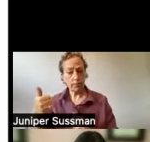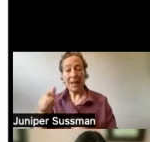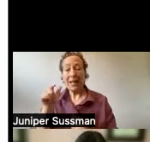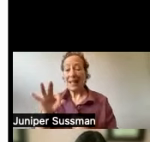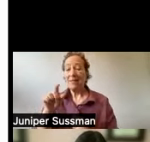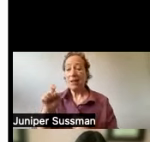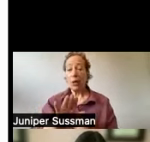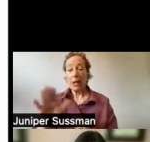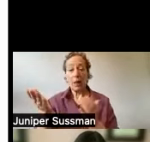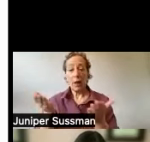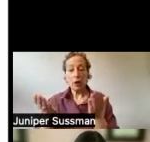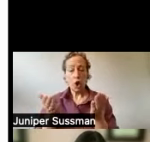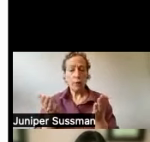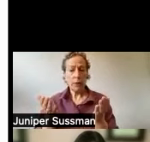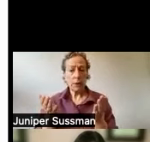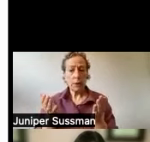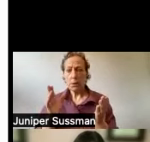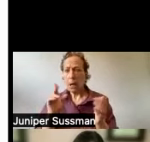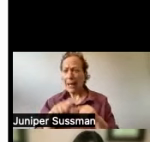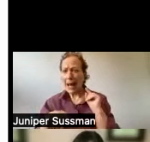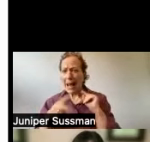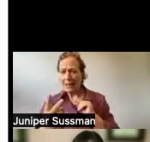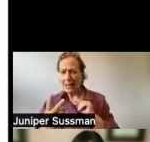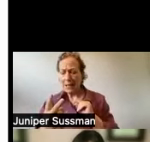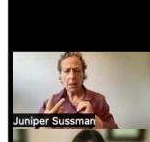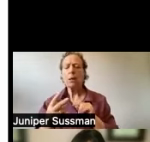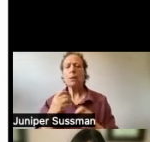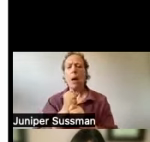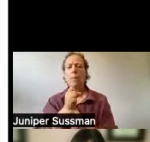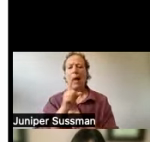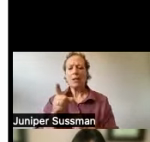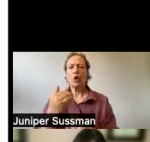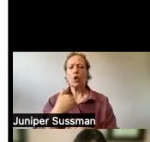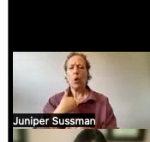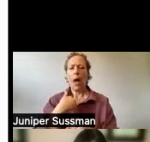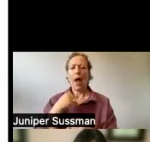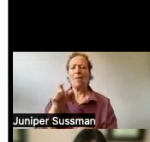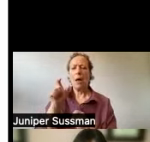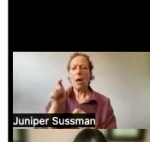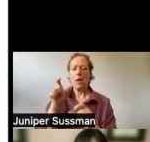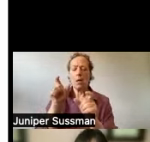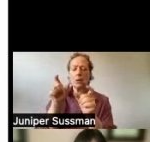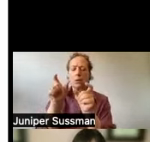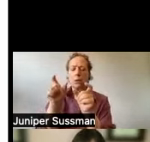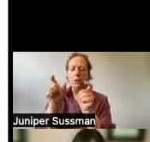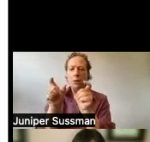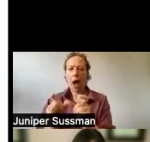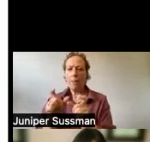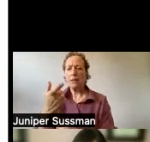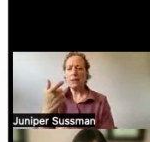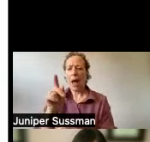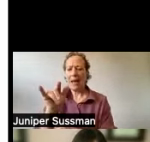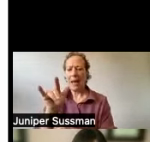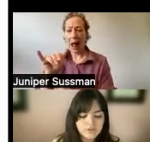are unable to see them, please ensure that your view is set to side-by-side gallery by using the view settings, typically in the